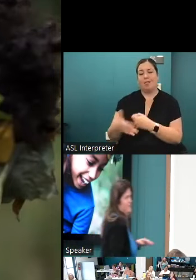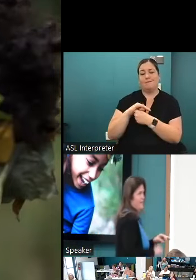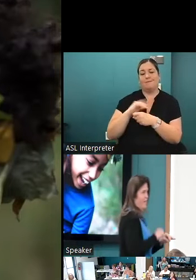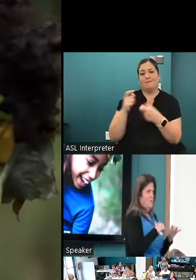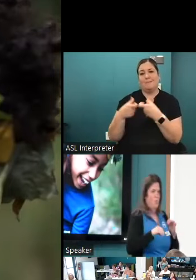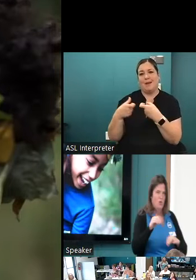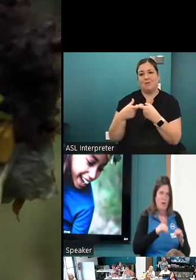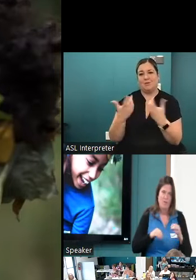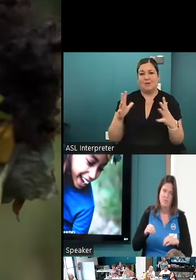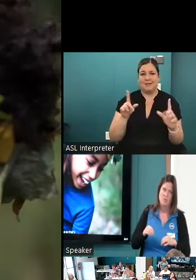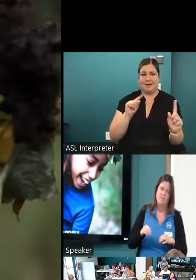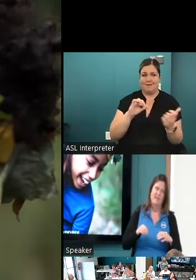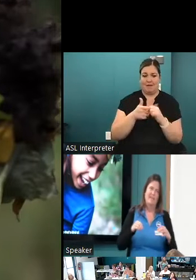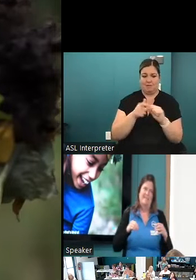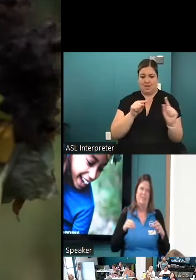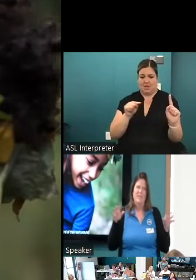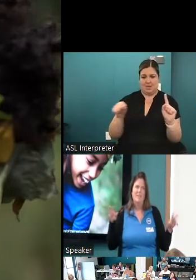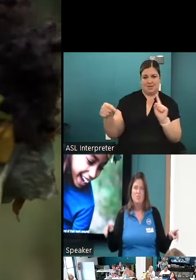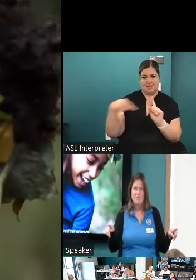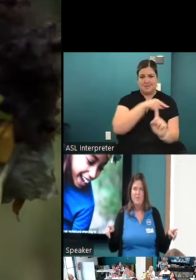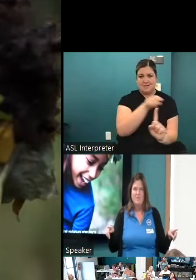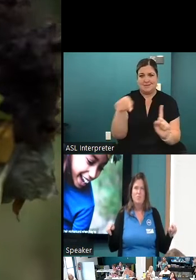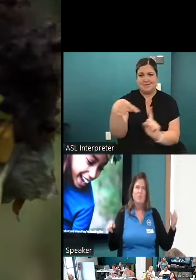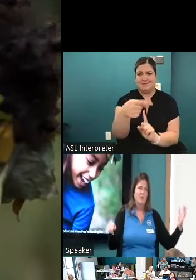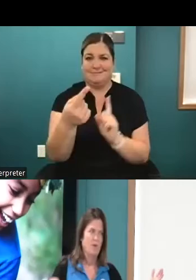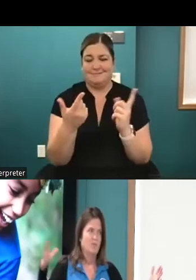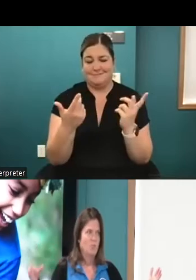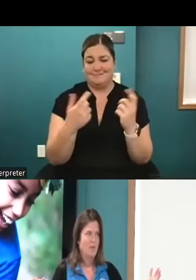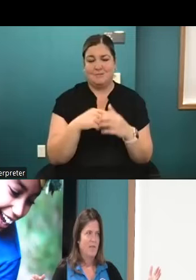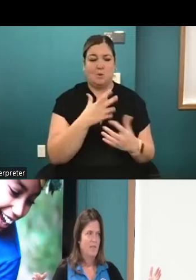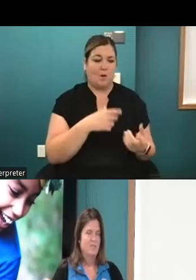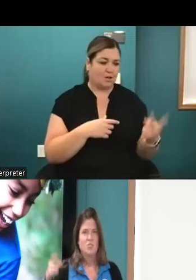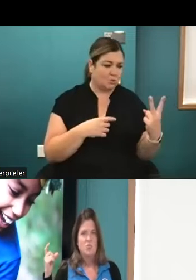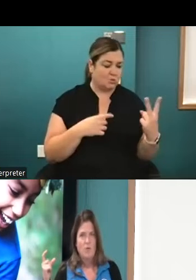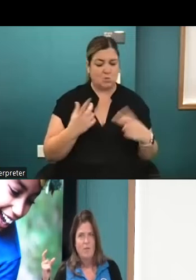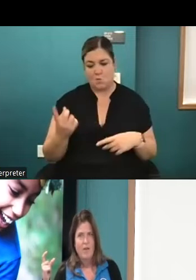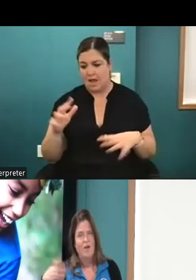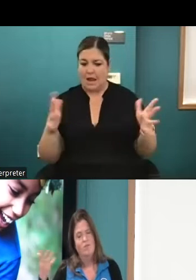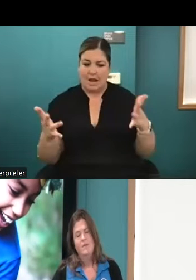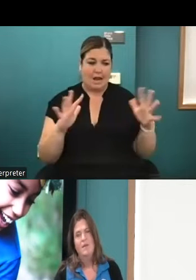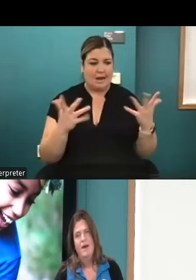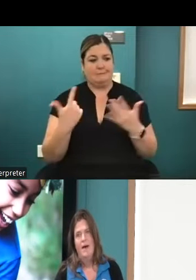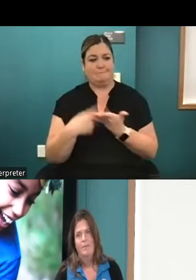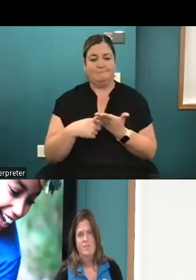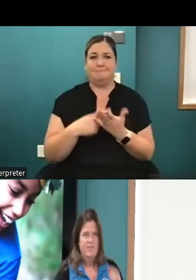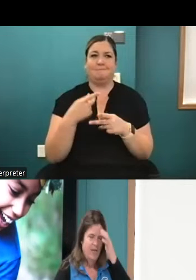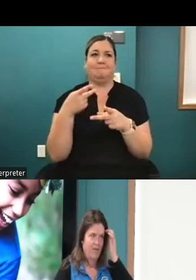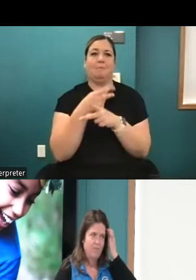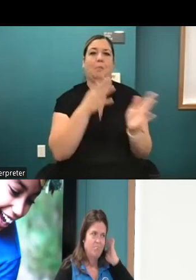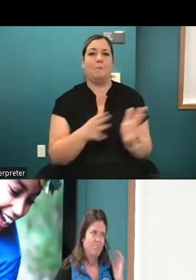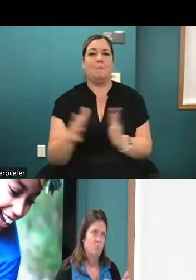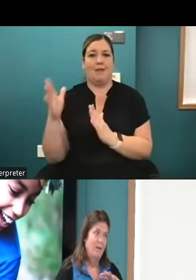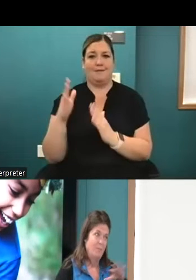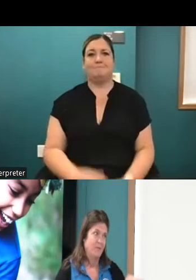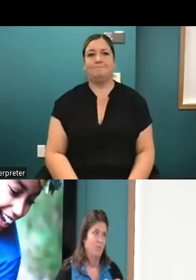that's kind of their workaround when they're deciding, like, do I want to get two of these or do I want to get a Roger on one of these and just use one for now? So that's kind